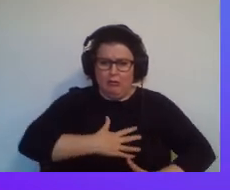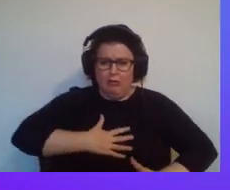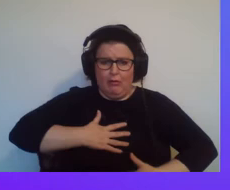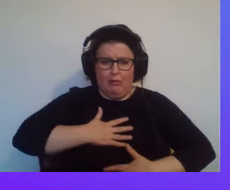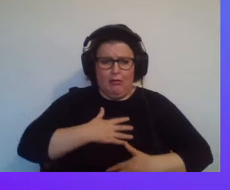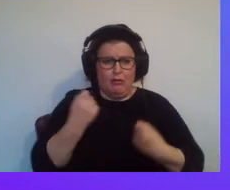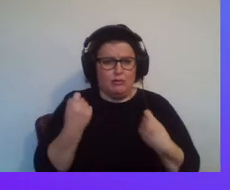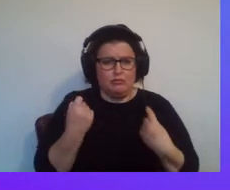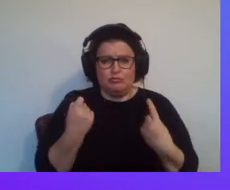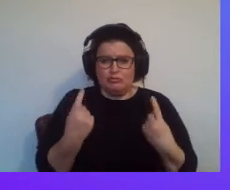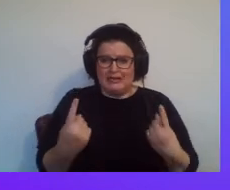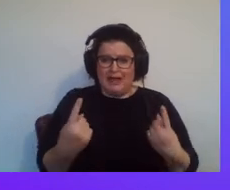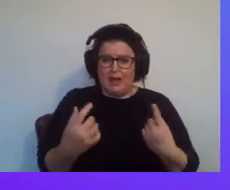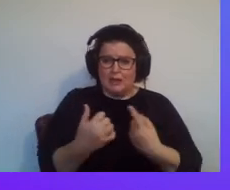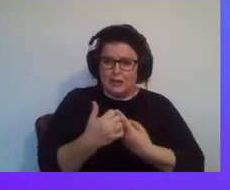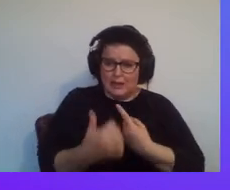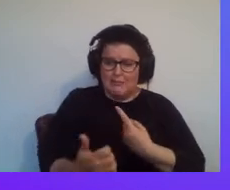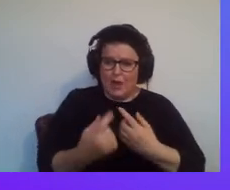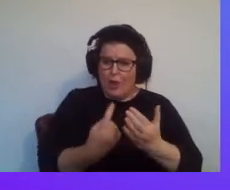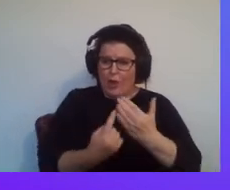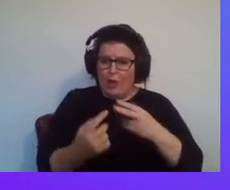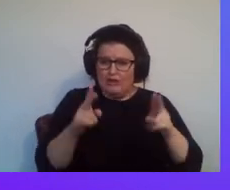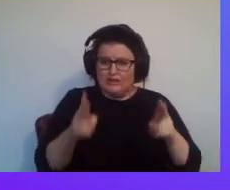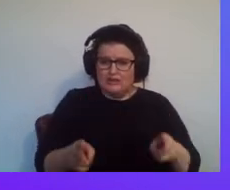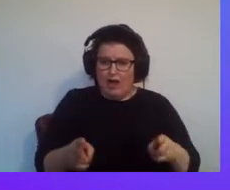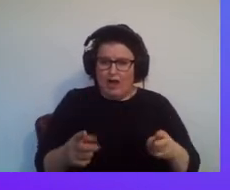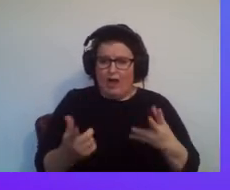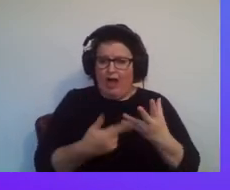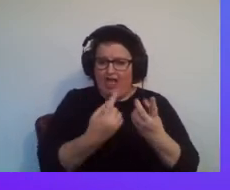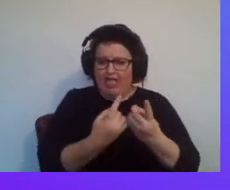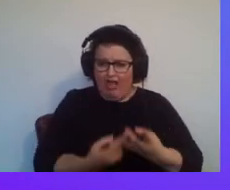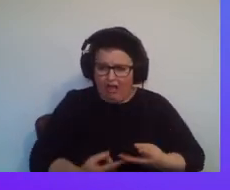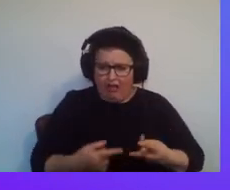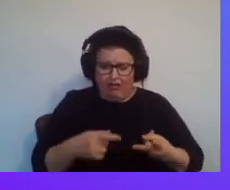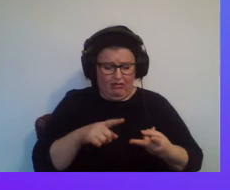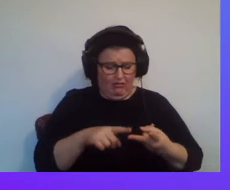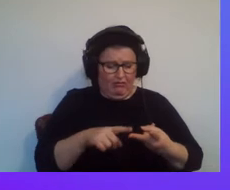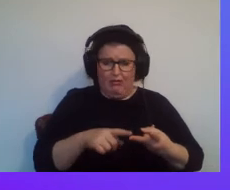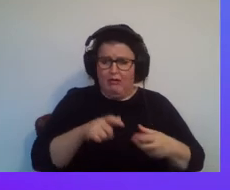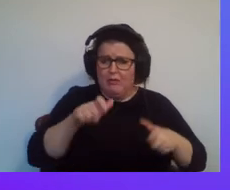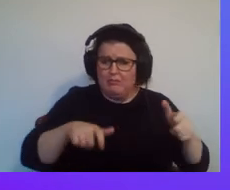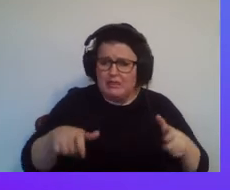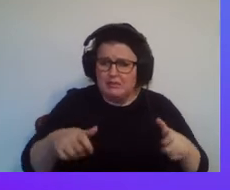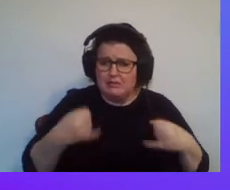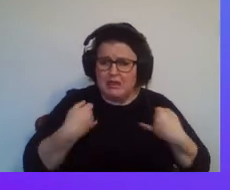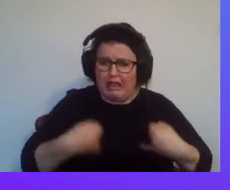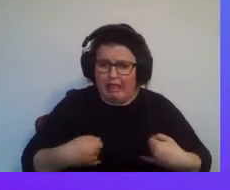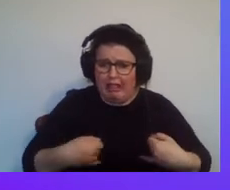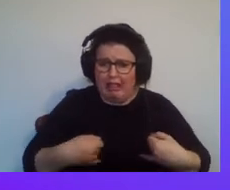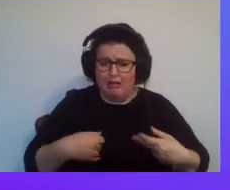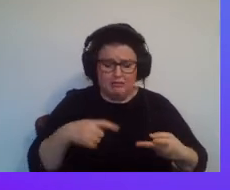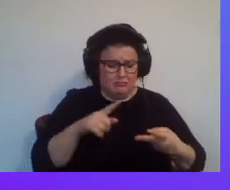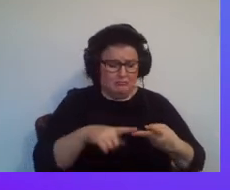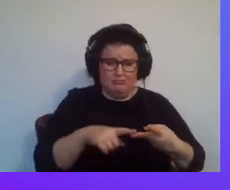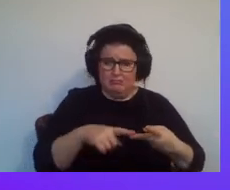many levels, that we were more ill by this disease, we were dying in greater numbers, and the impact it